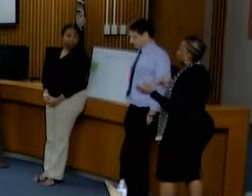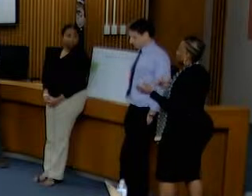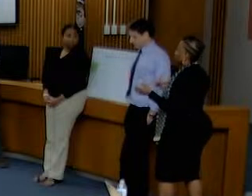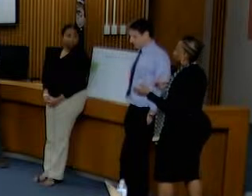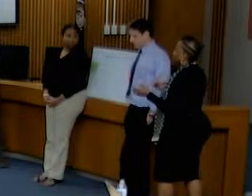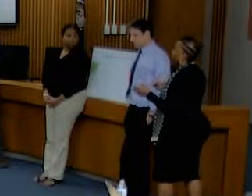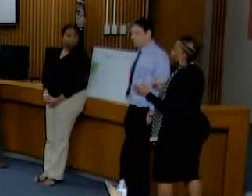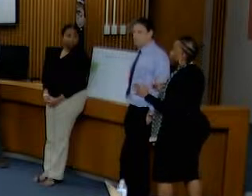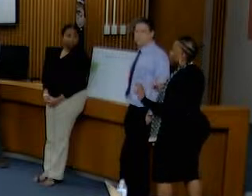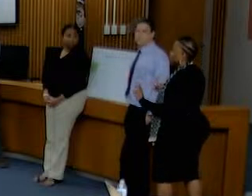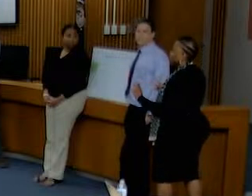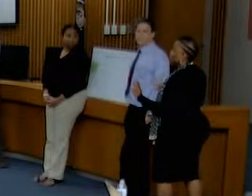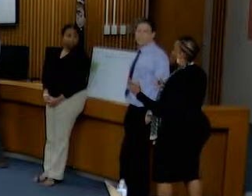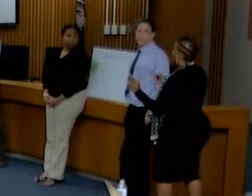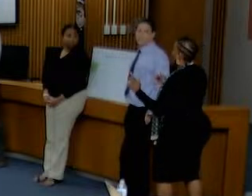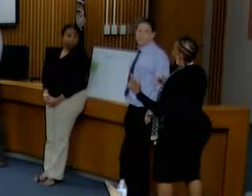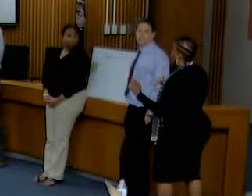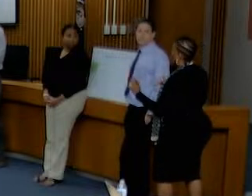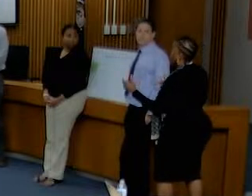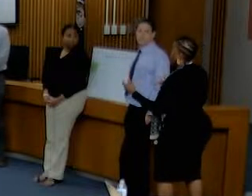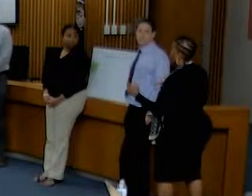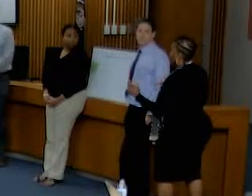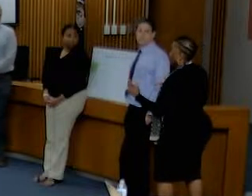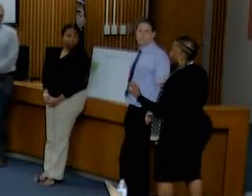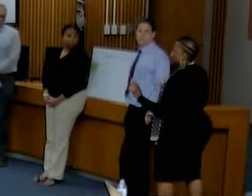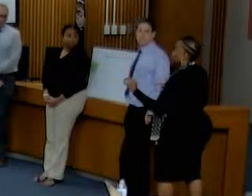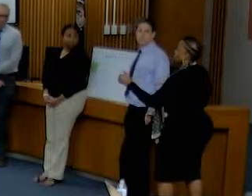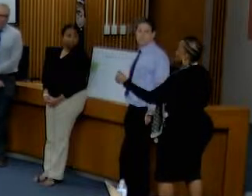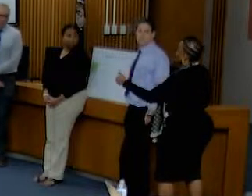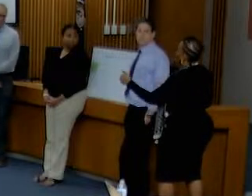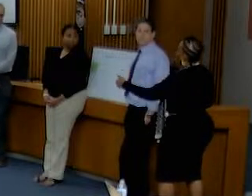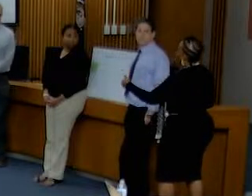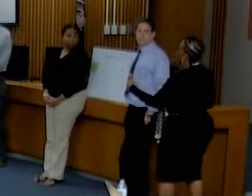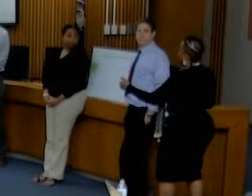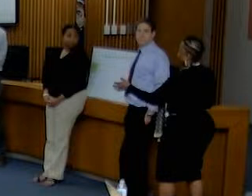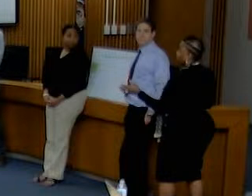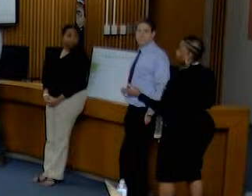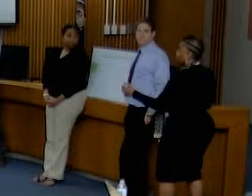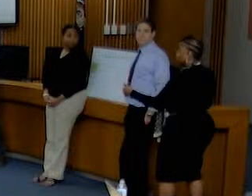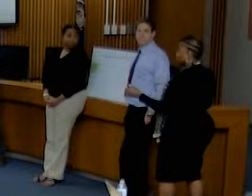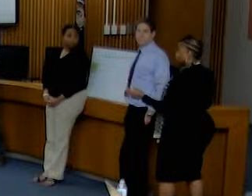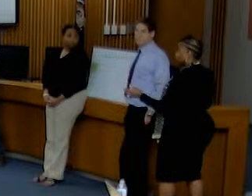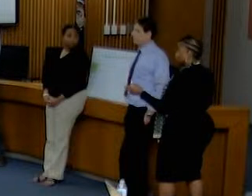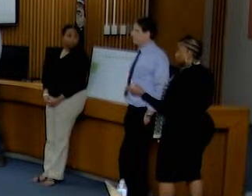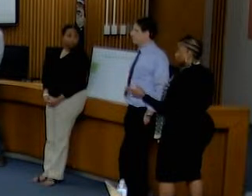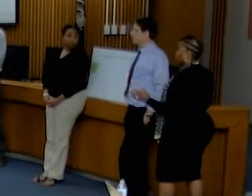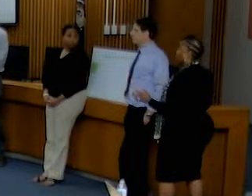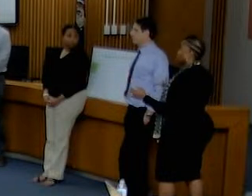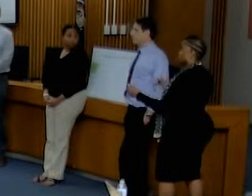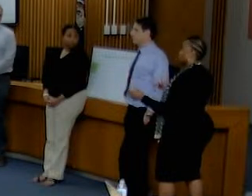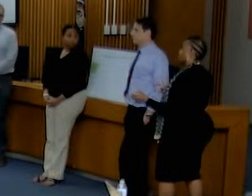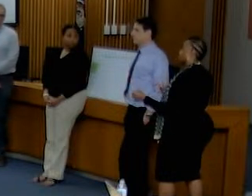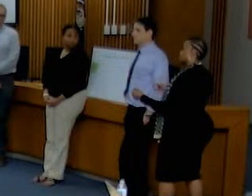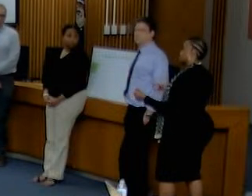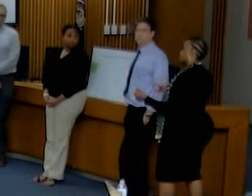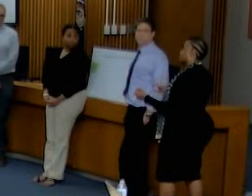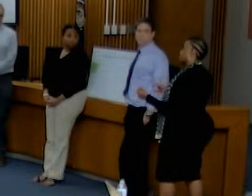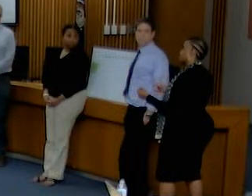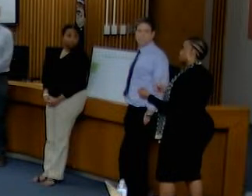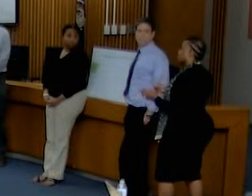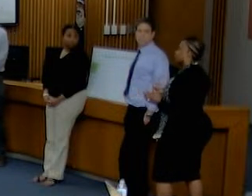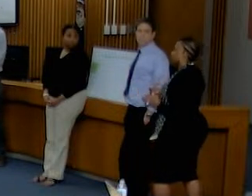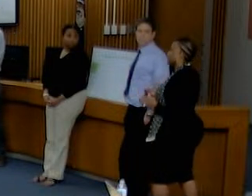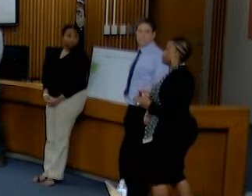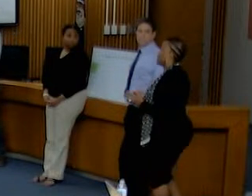that principal collaboration tool, coordinator collaboration tool, is to ensure that at the school level, the real work is